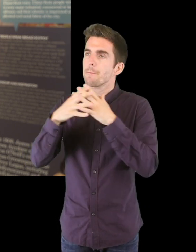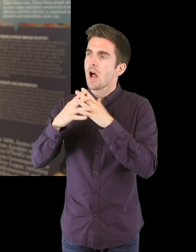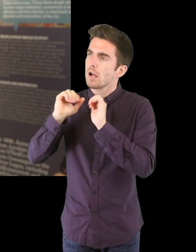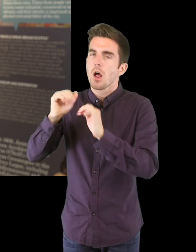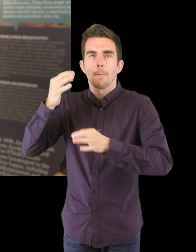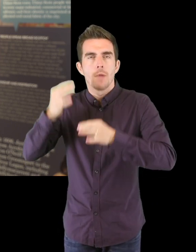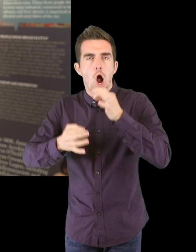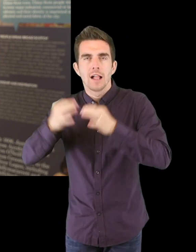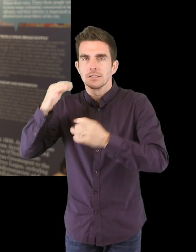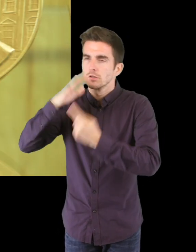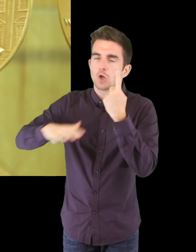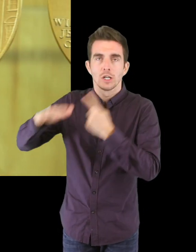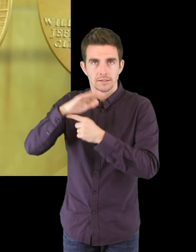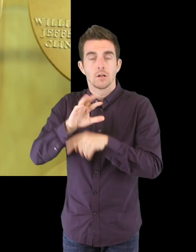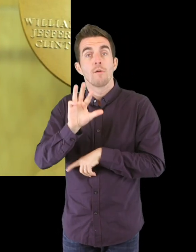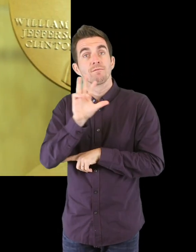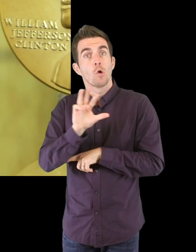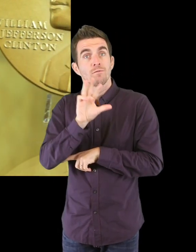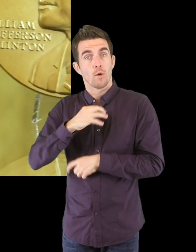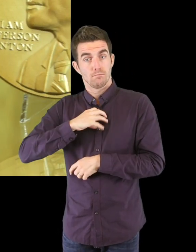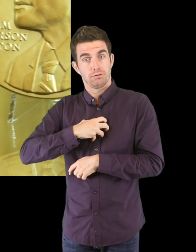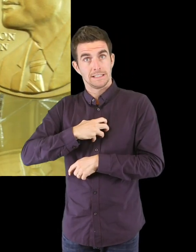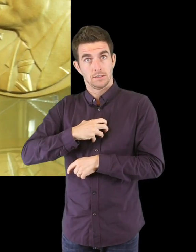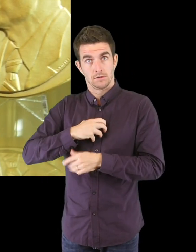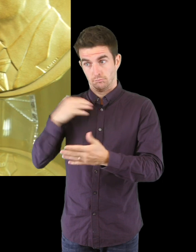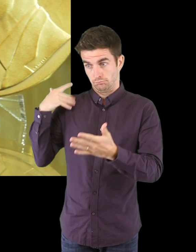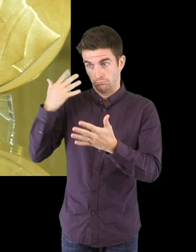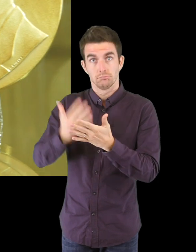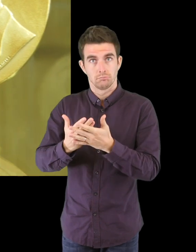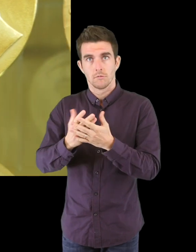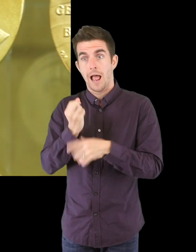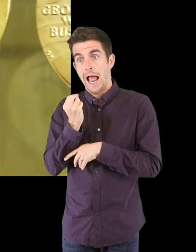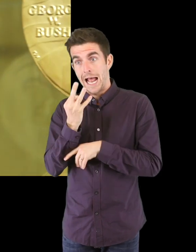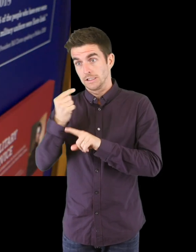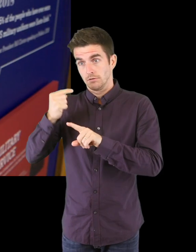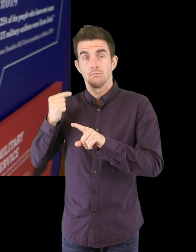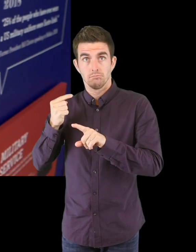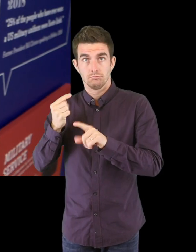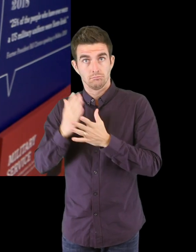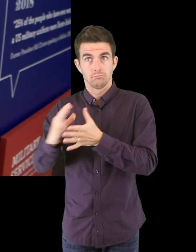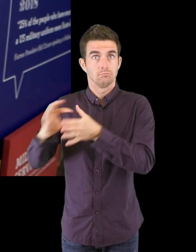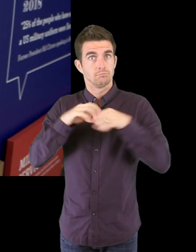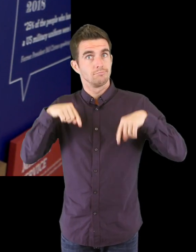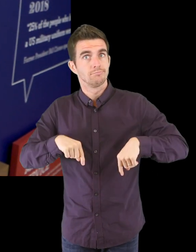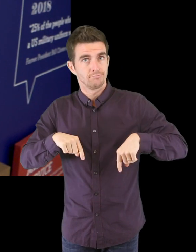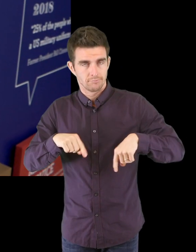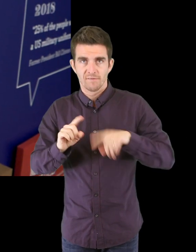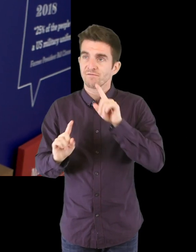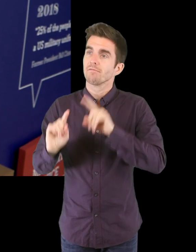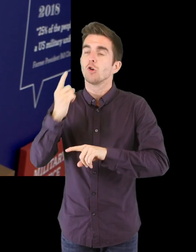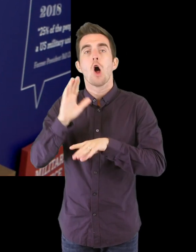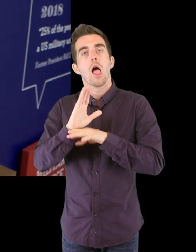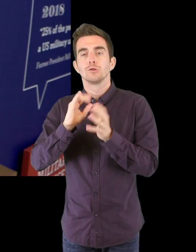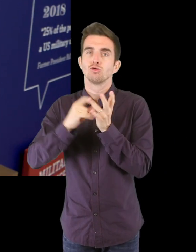society. No fewer than 18 of 44 presidents can claim connections through their family roots to Ulster, from the